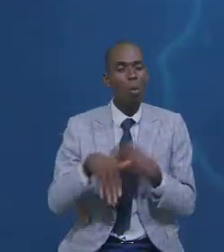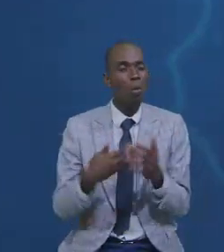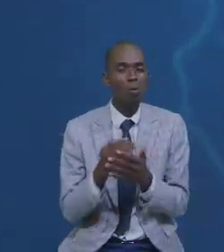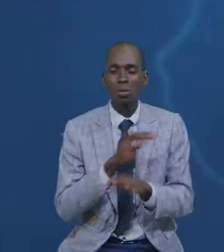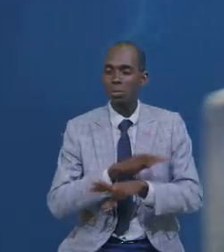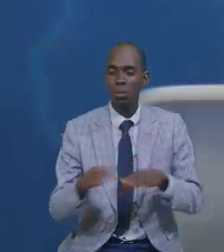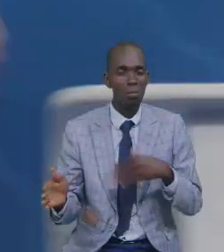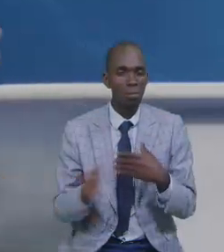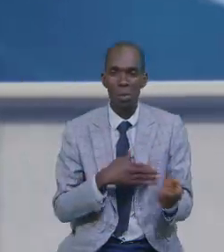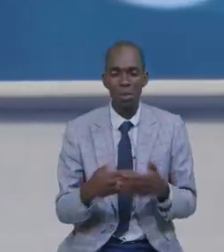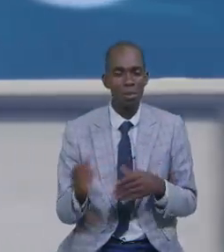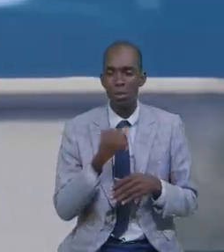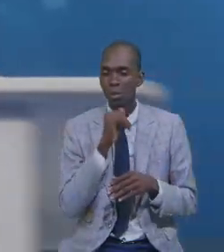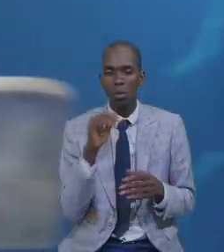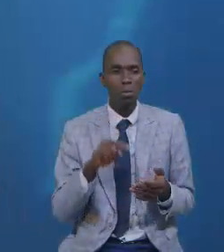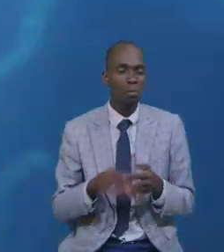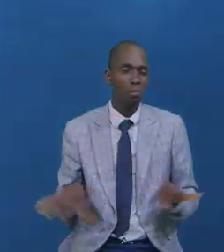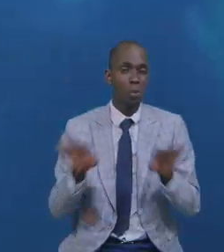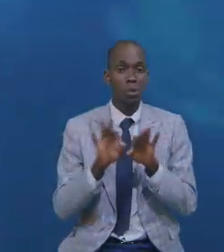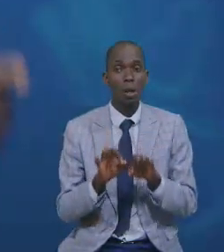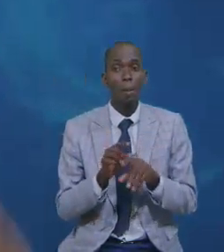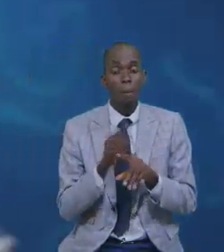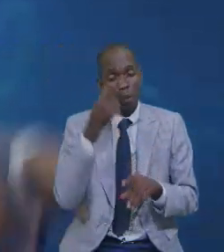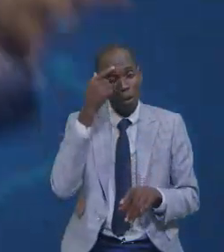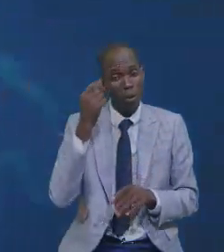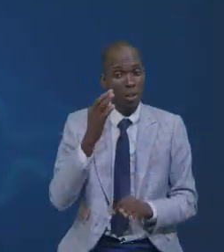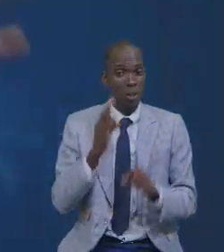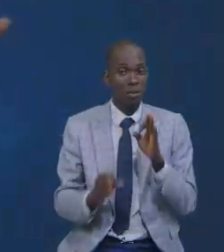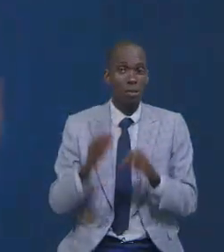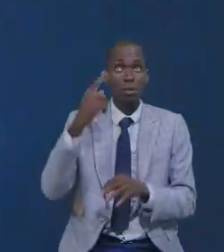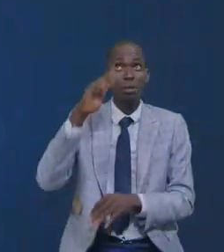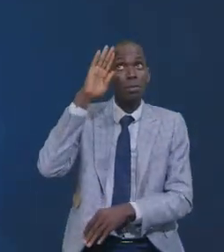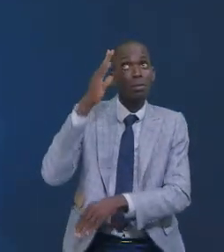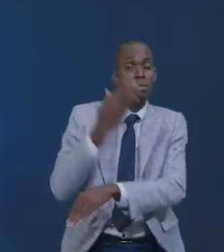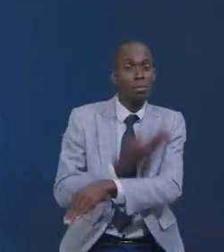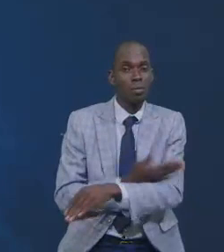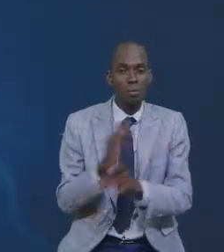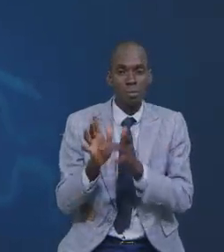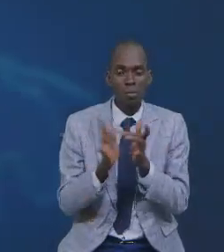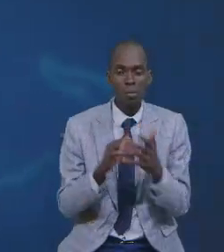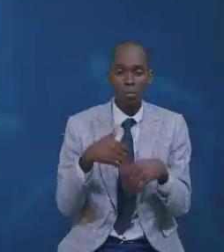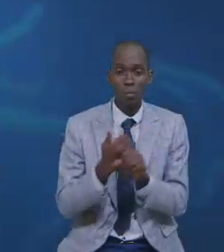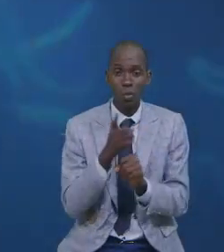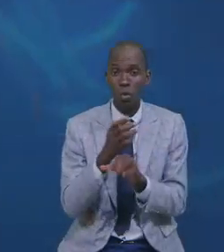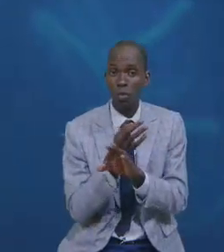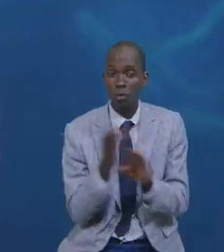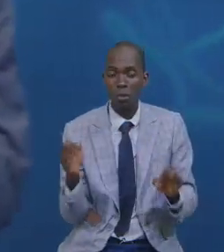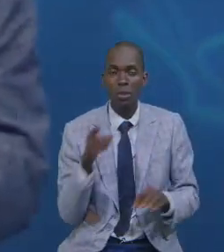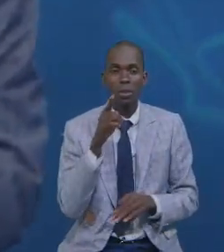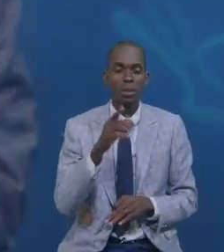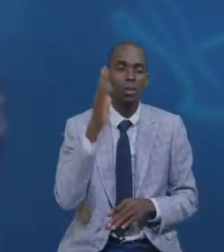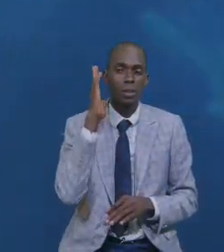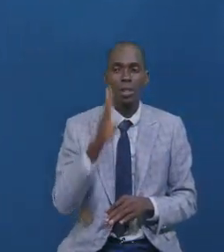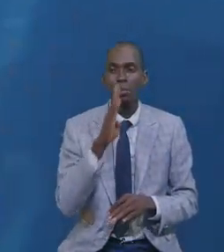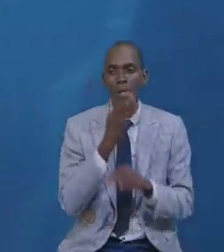not come in now, because if the Son shall make you free, ye shall be free